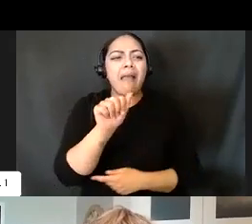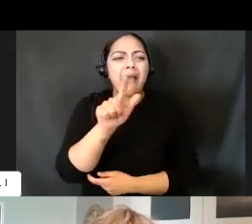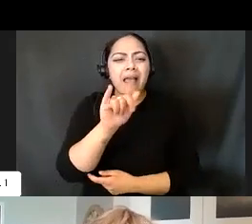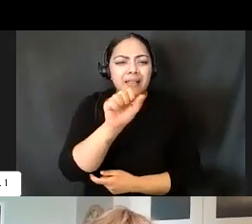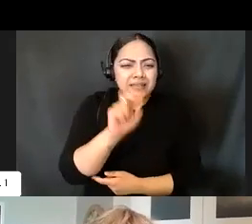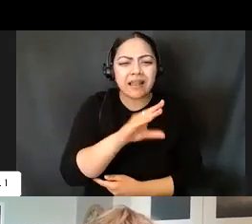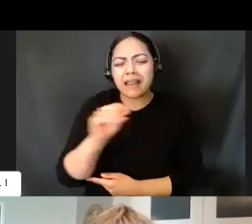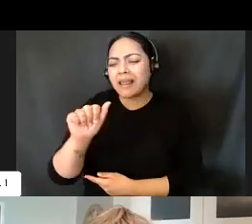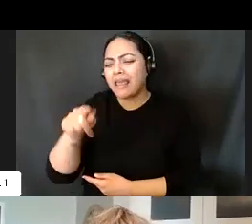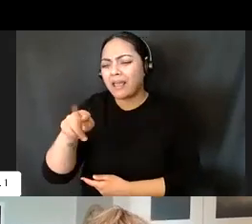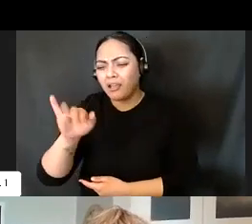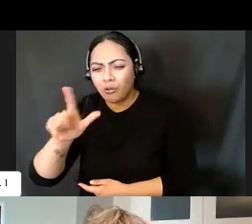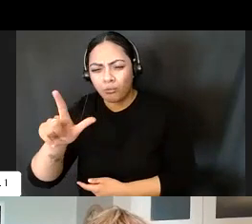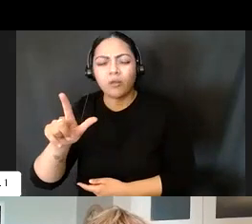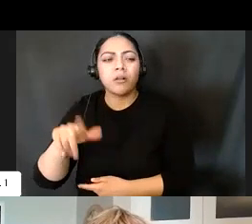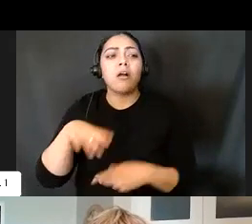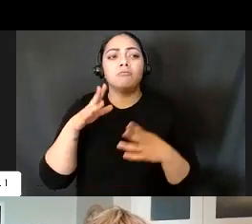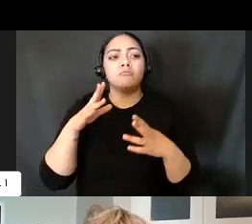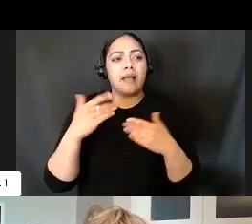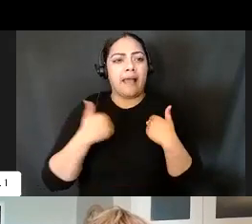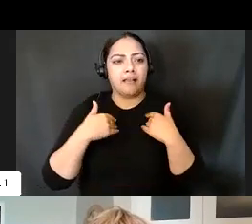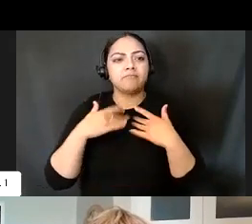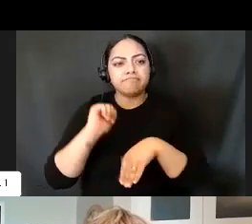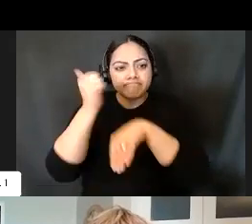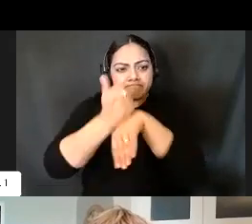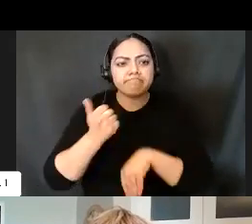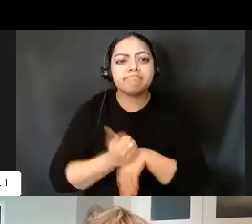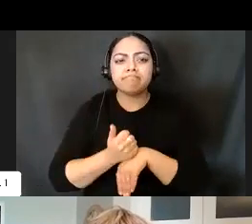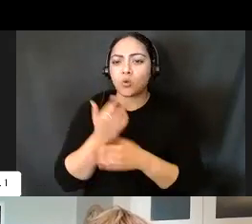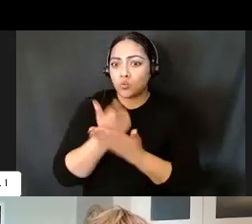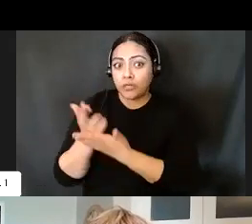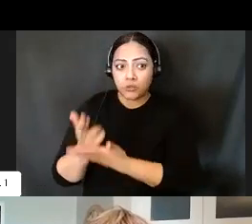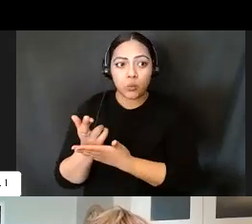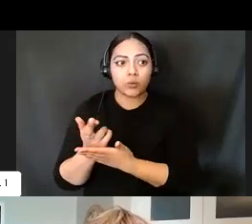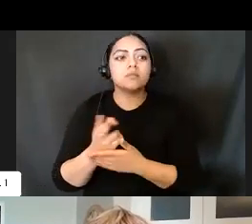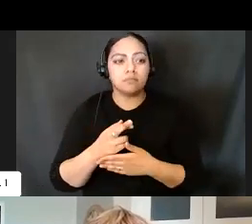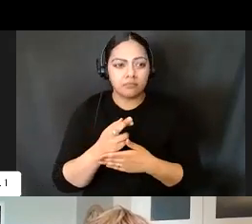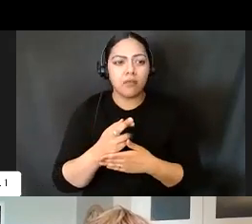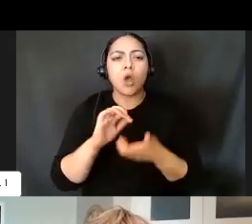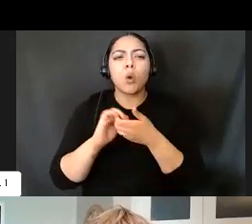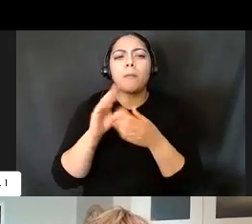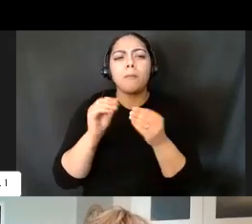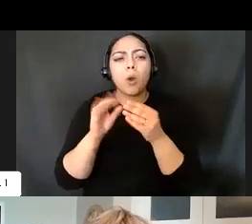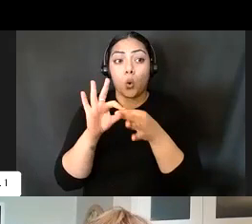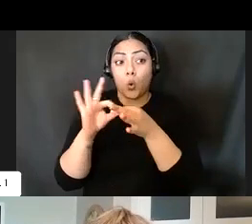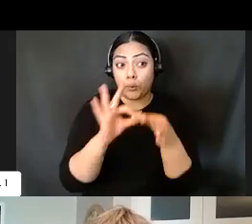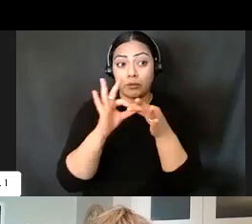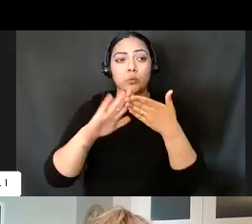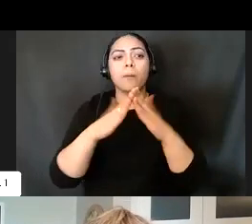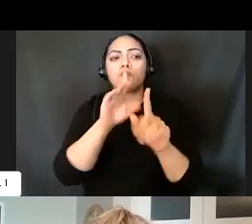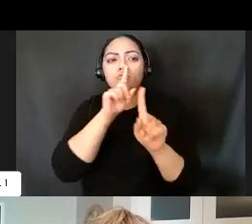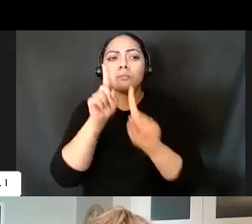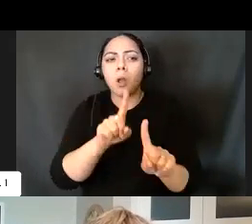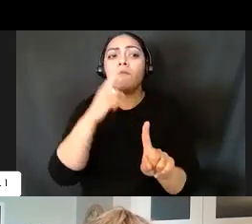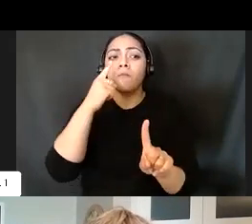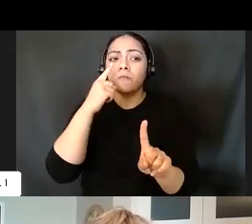Allison Leaney and April Struthers put together this resource, the Coordinated Community Response to Abuse of Seniors, many